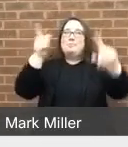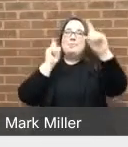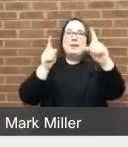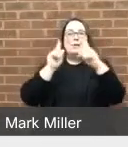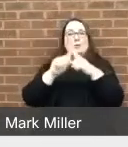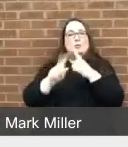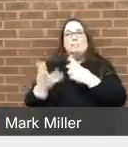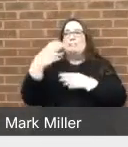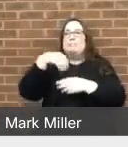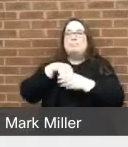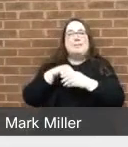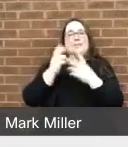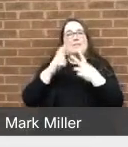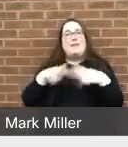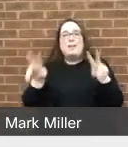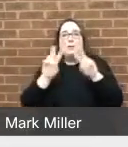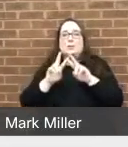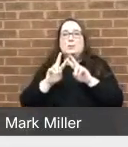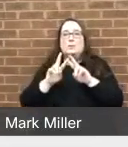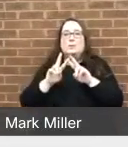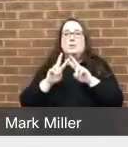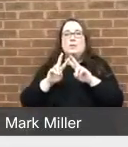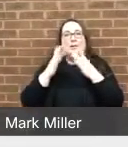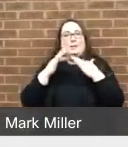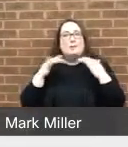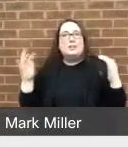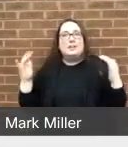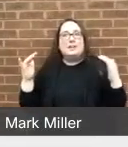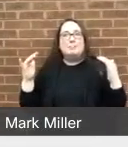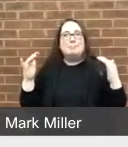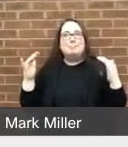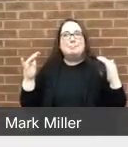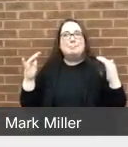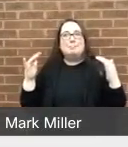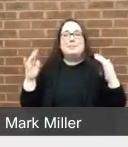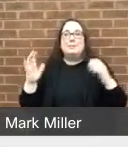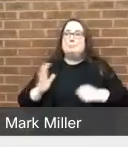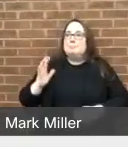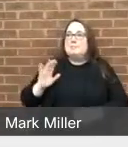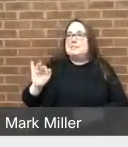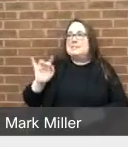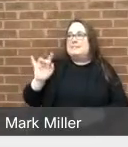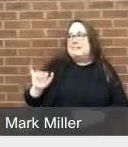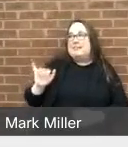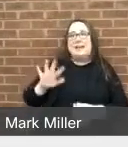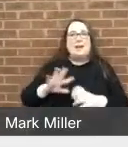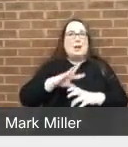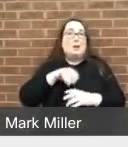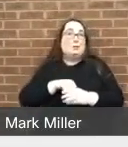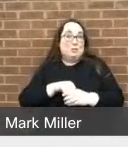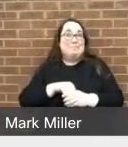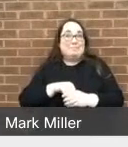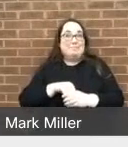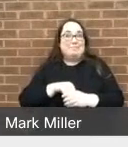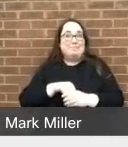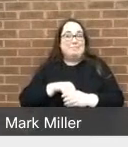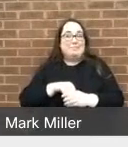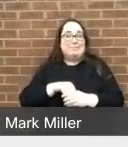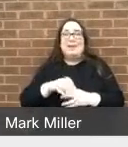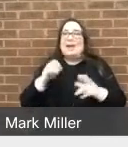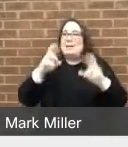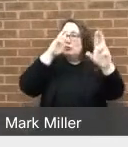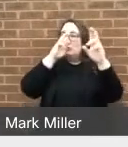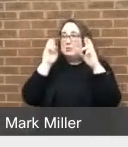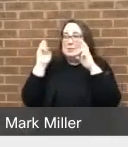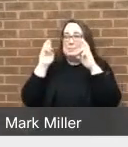the values of diversity, civility, and inclusion, and respect